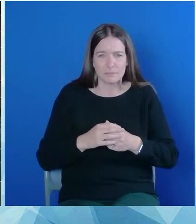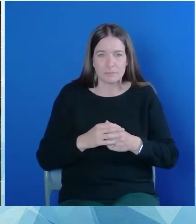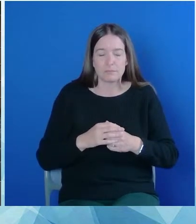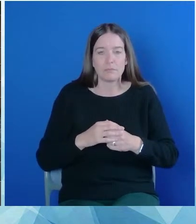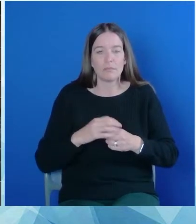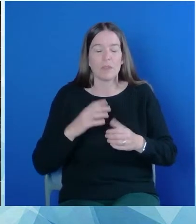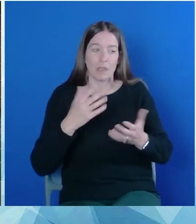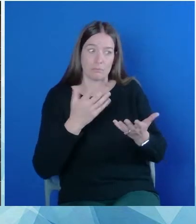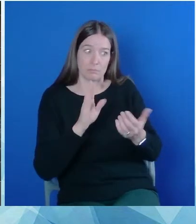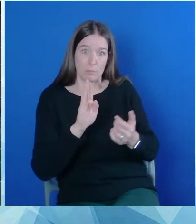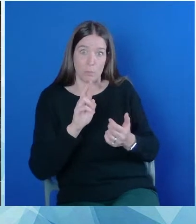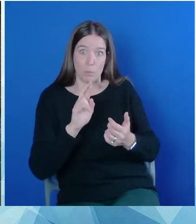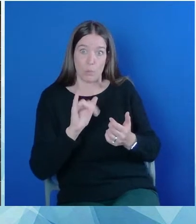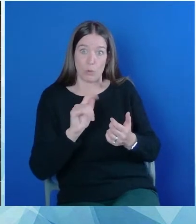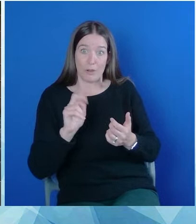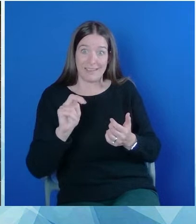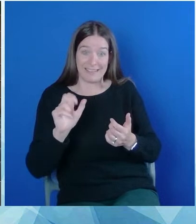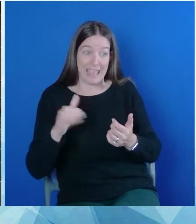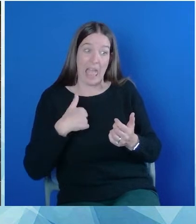ensure that